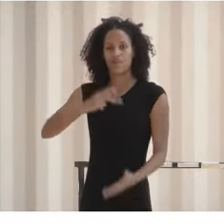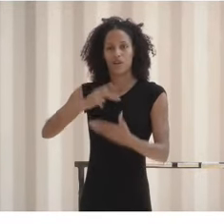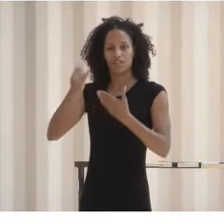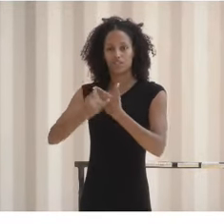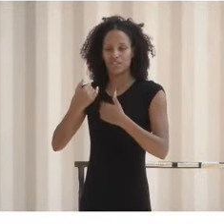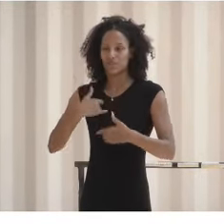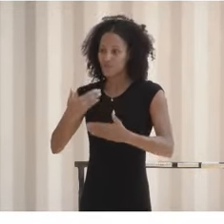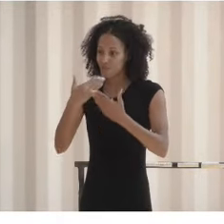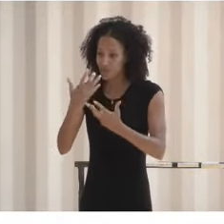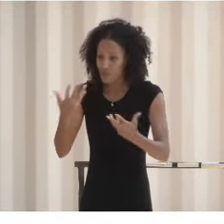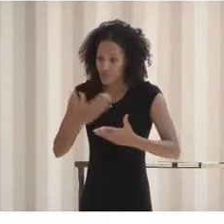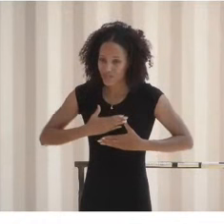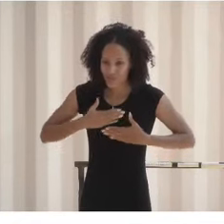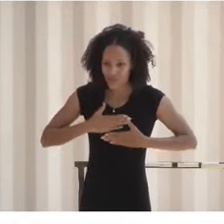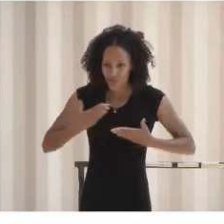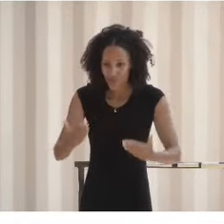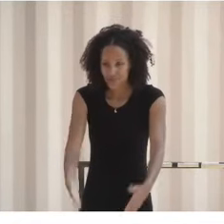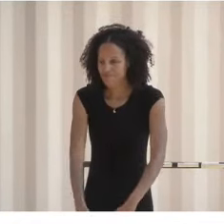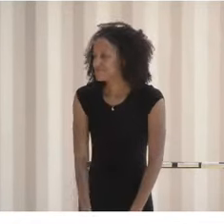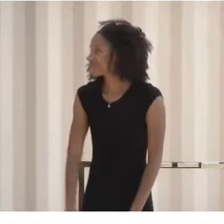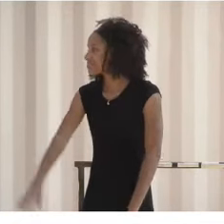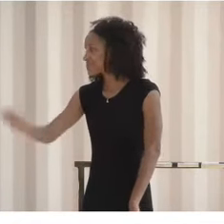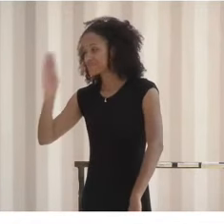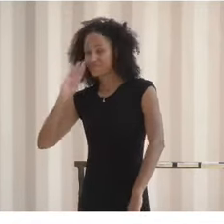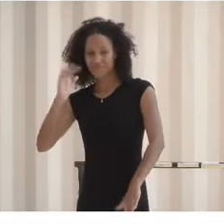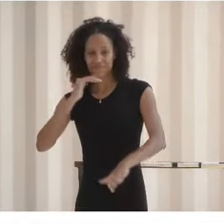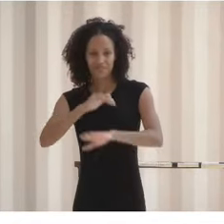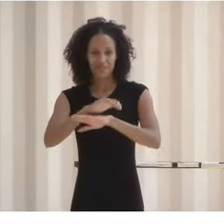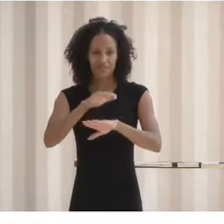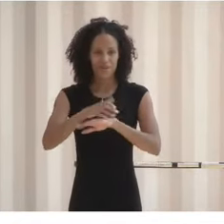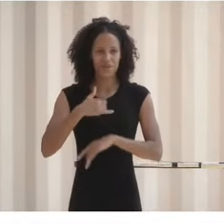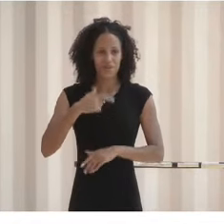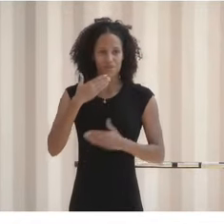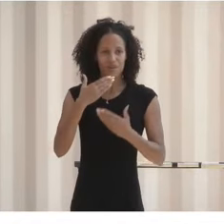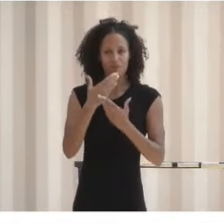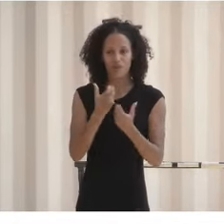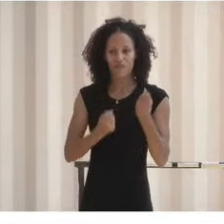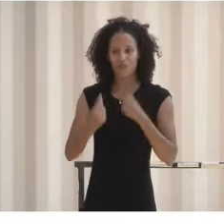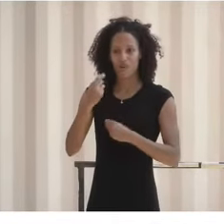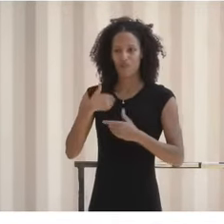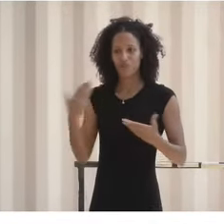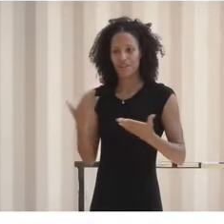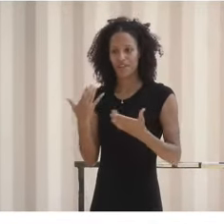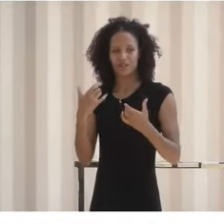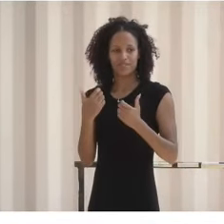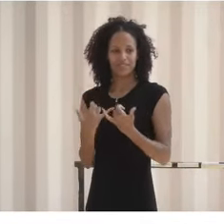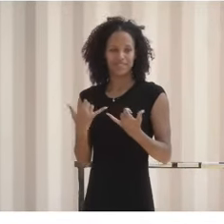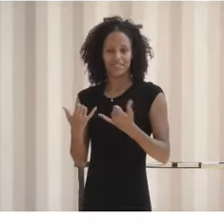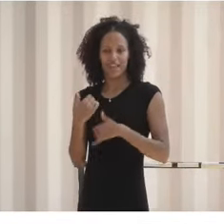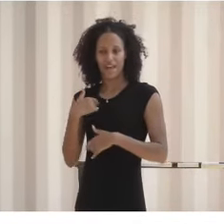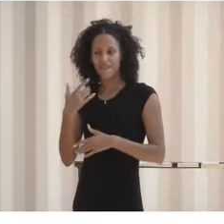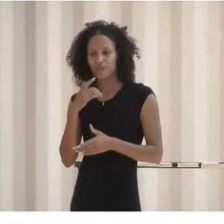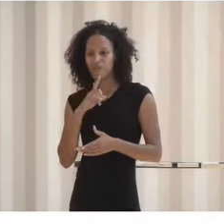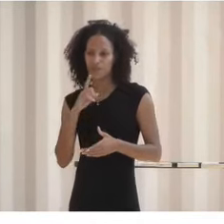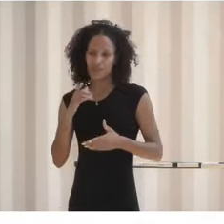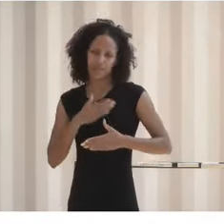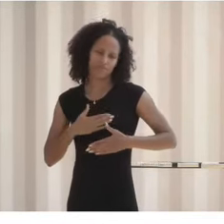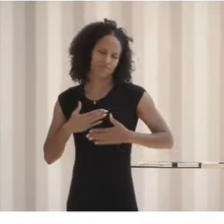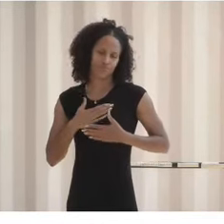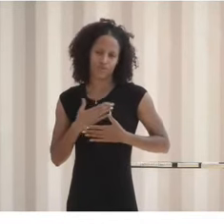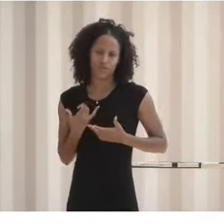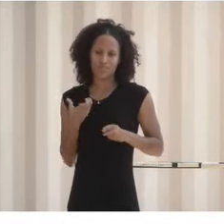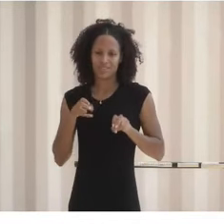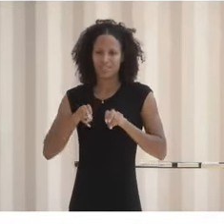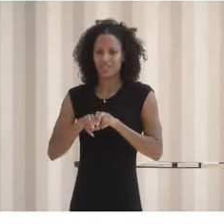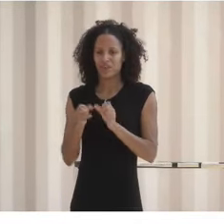Enjoy. Hi, good afternoon. Thank you all for being with us today. I have the distinct pleasure of